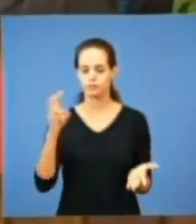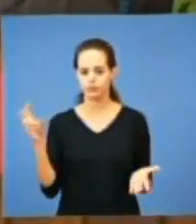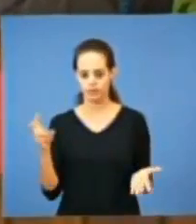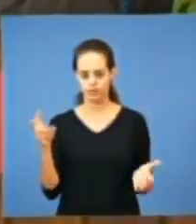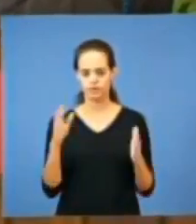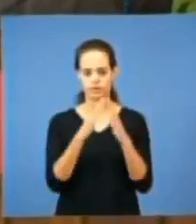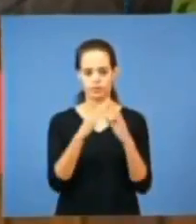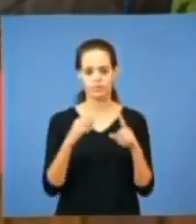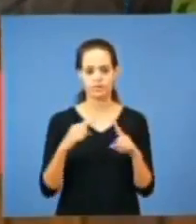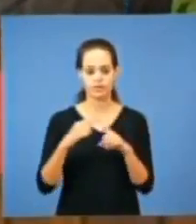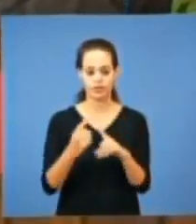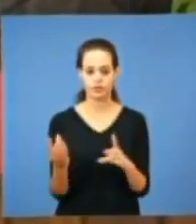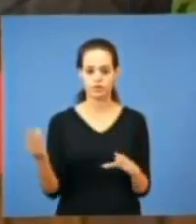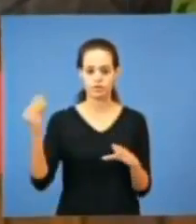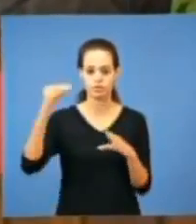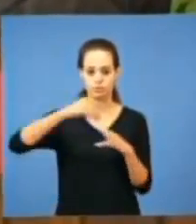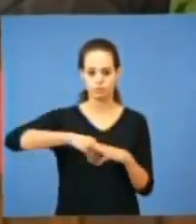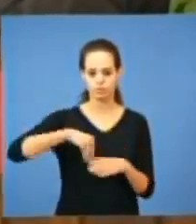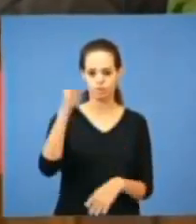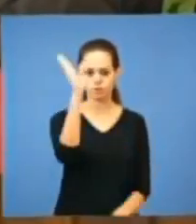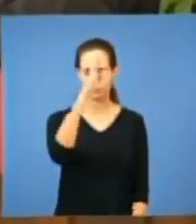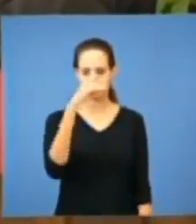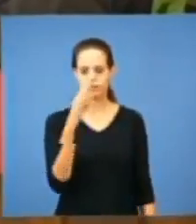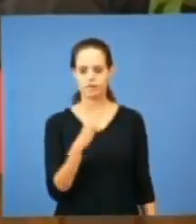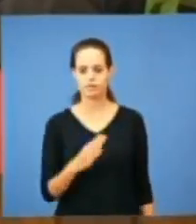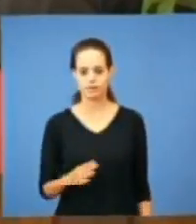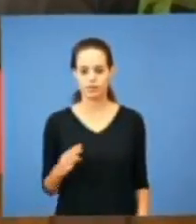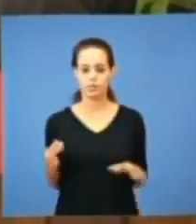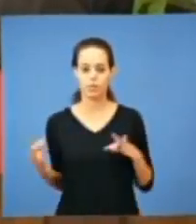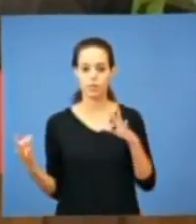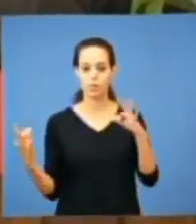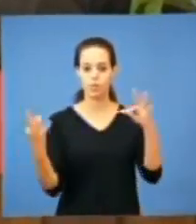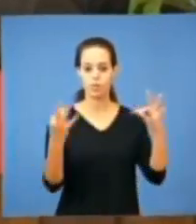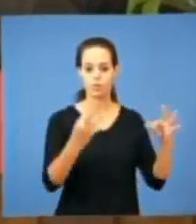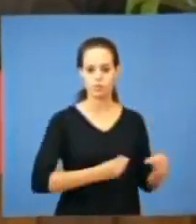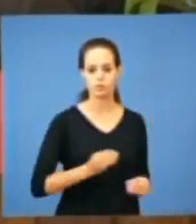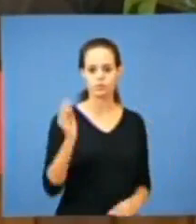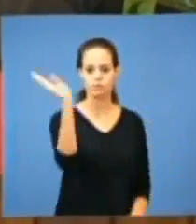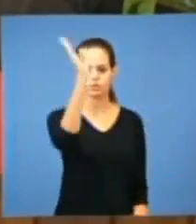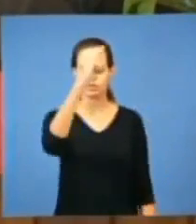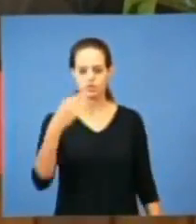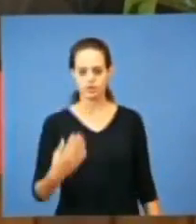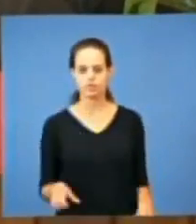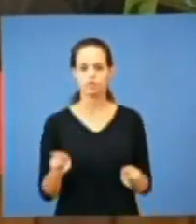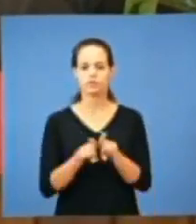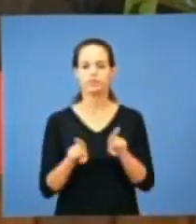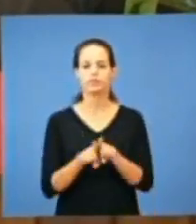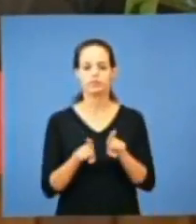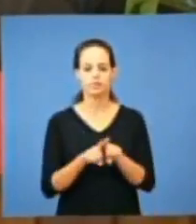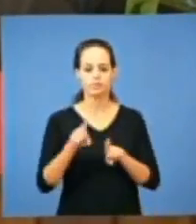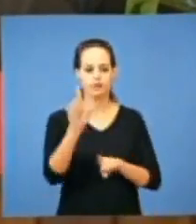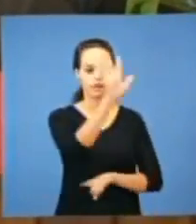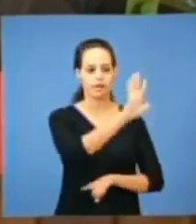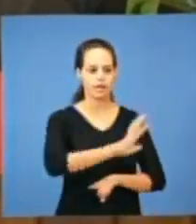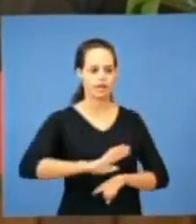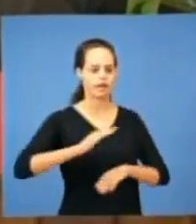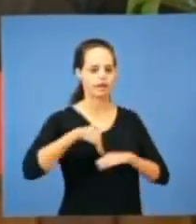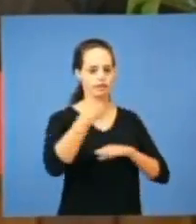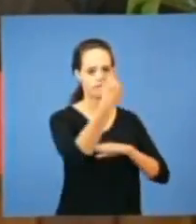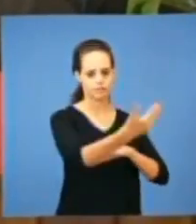Church. And we are here broadcasting to everyone of our church in Brazil and outside of the